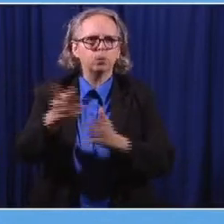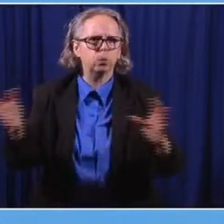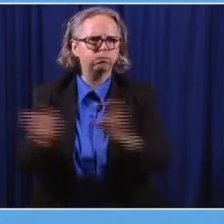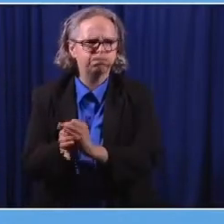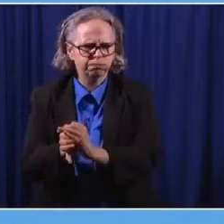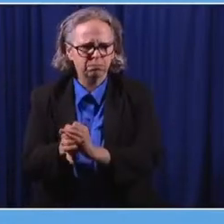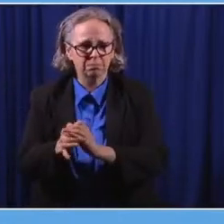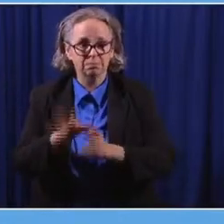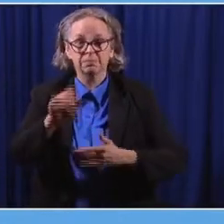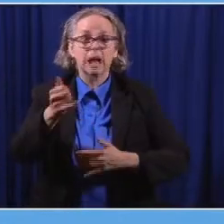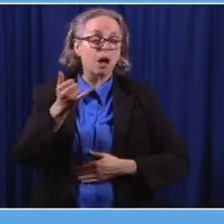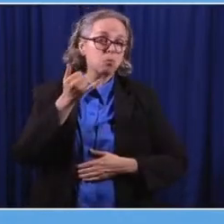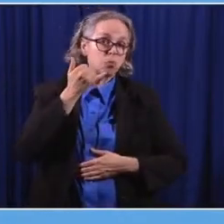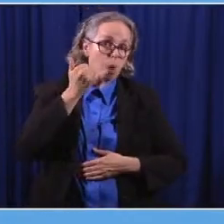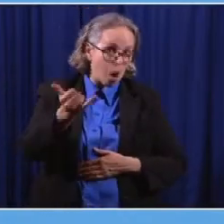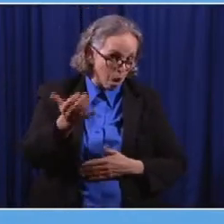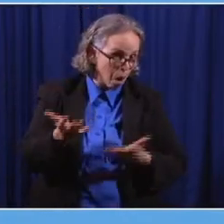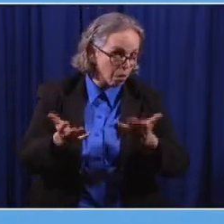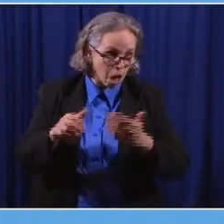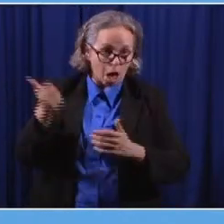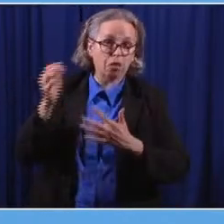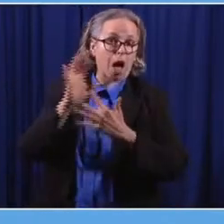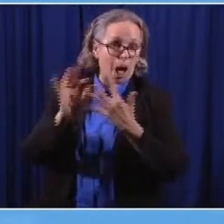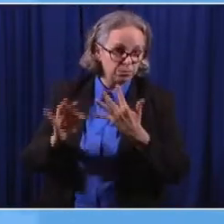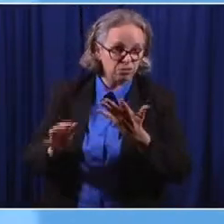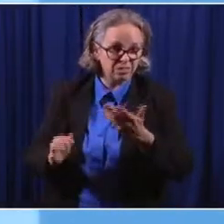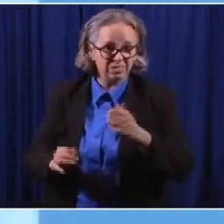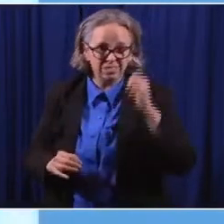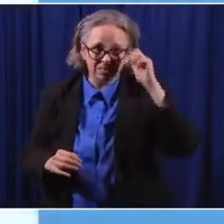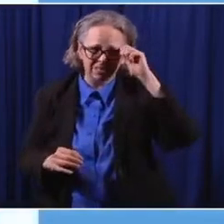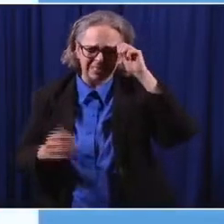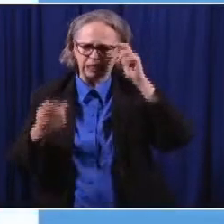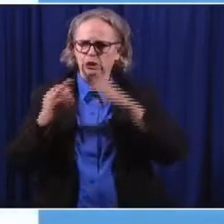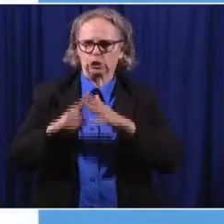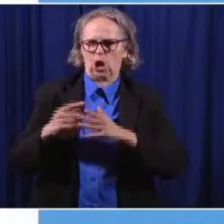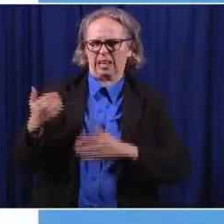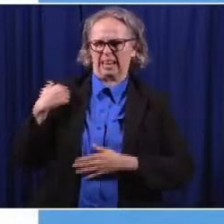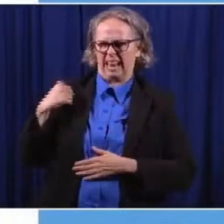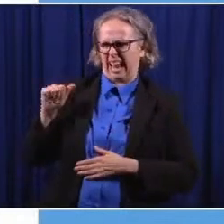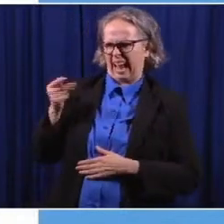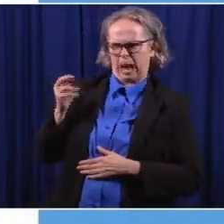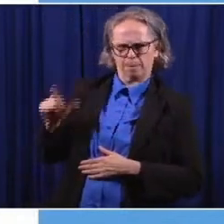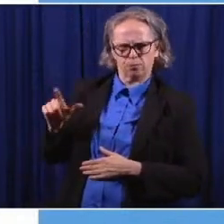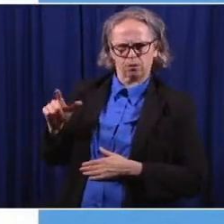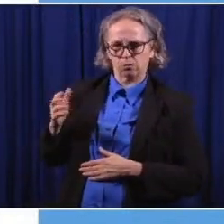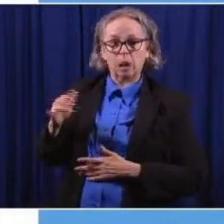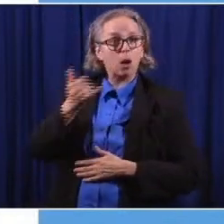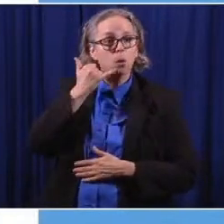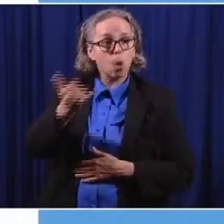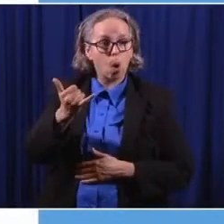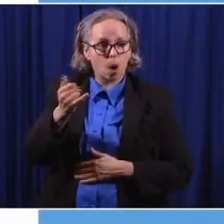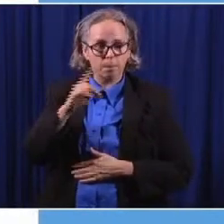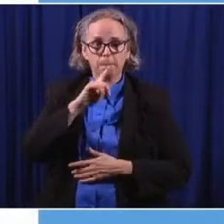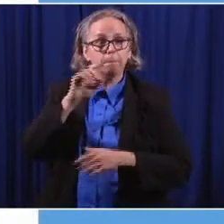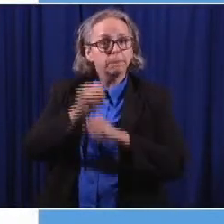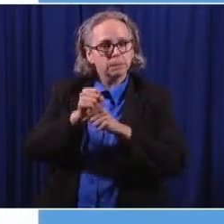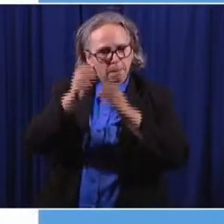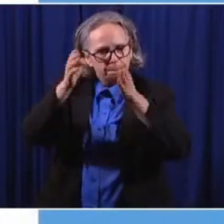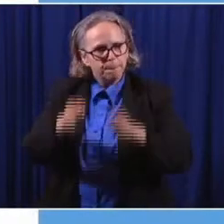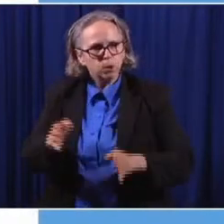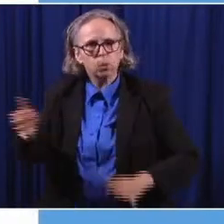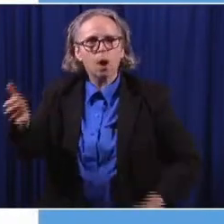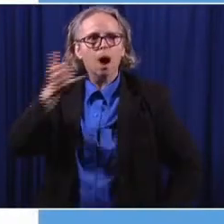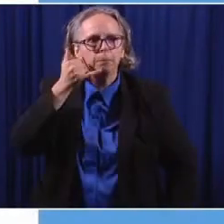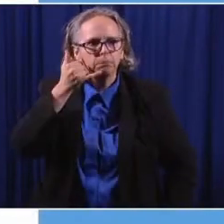Care Line. This is something that we started in April. It's a person on the other end of the phone, 24 hours a day, 7 days a